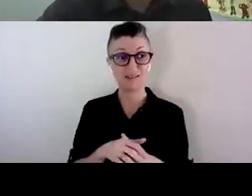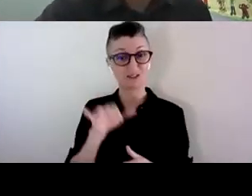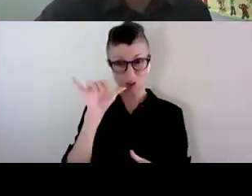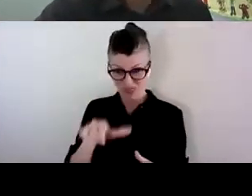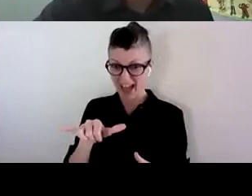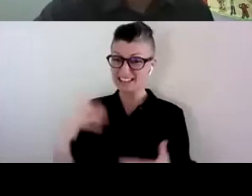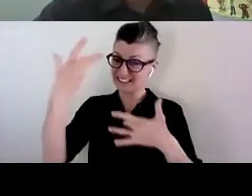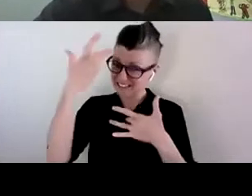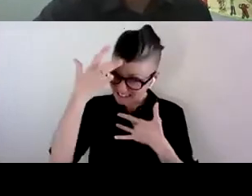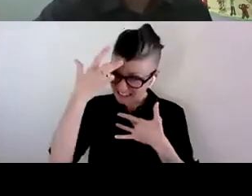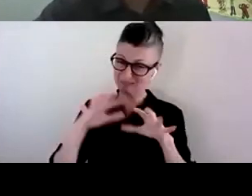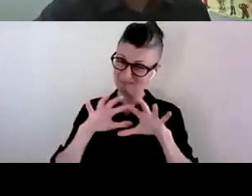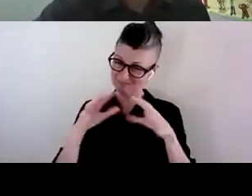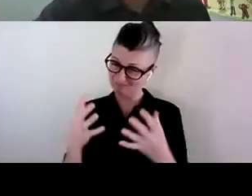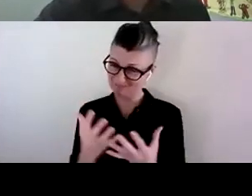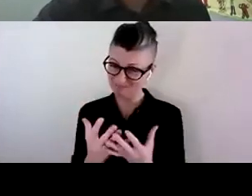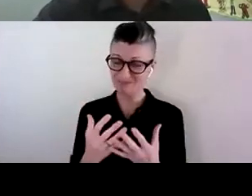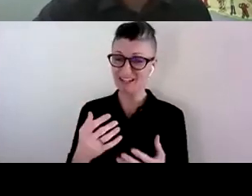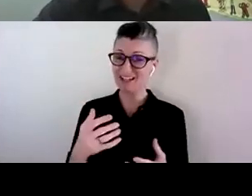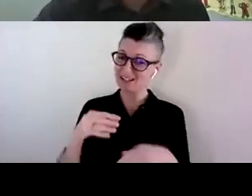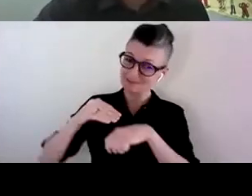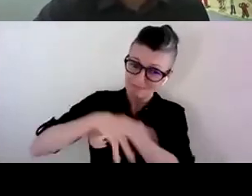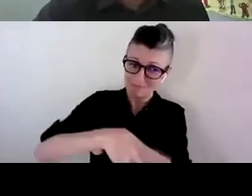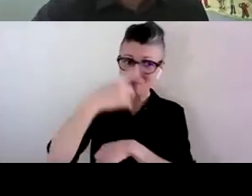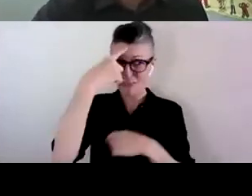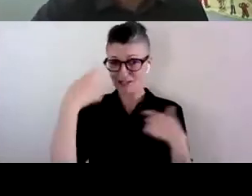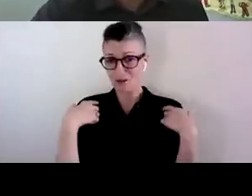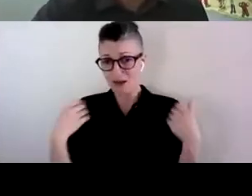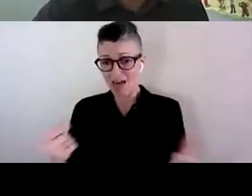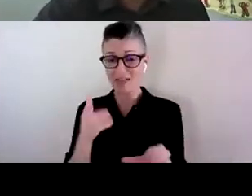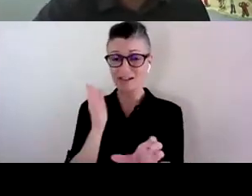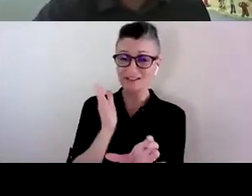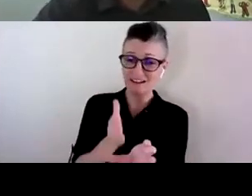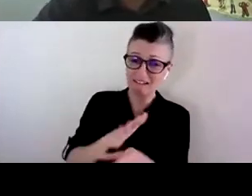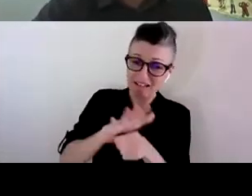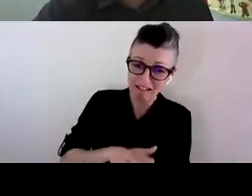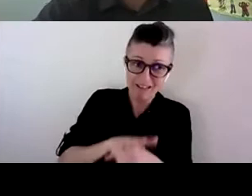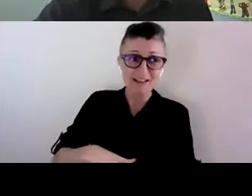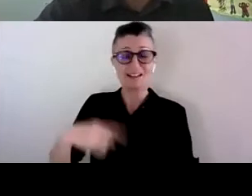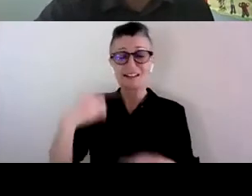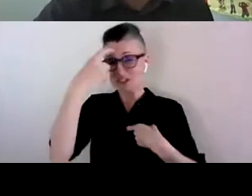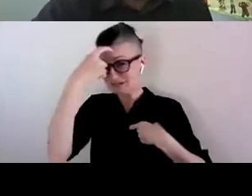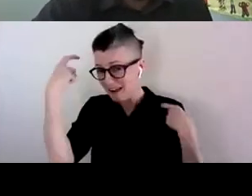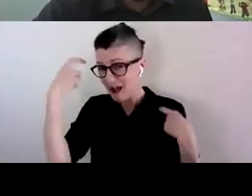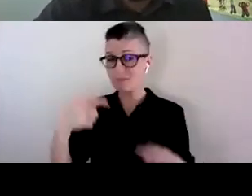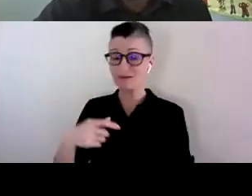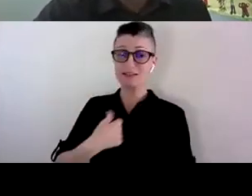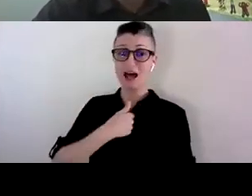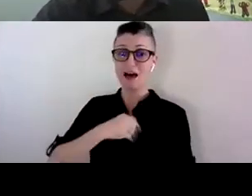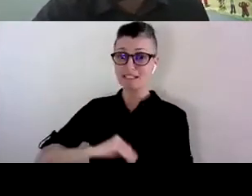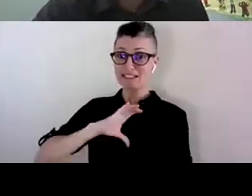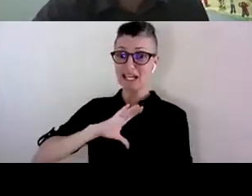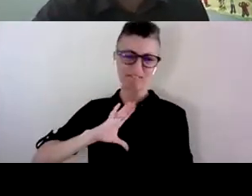oppressive world include mental health consequences, psychological distress, trauma, low self-esteem, anxiety,